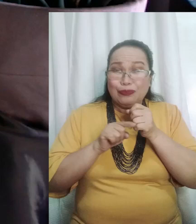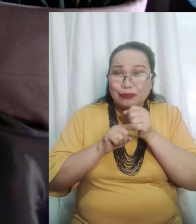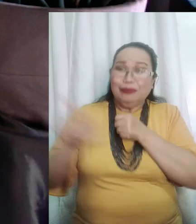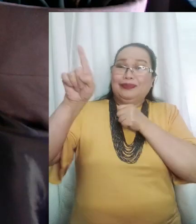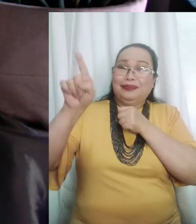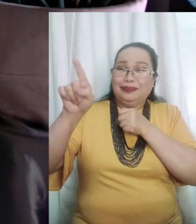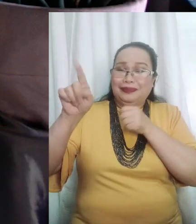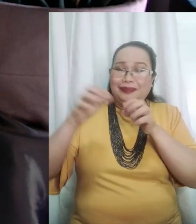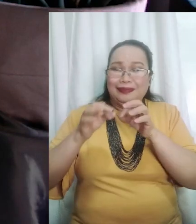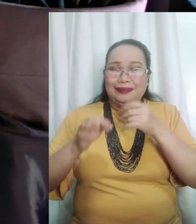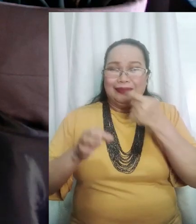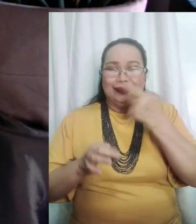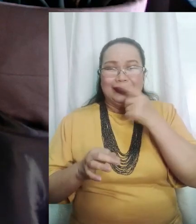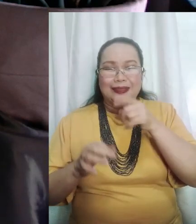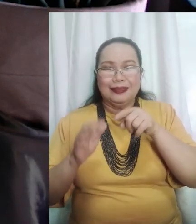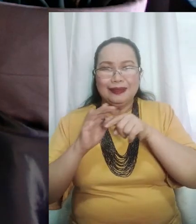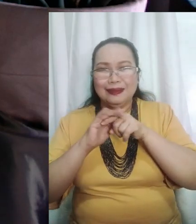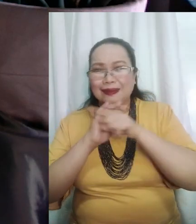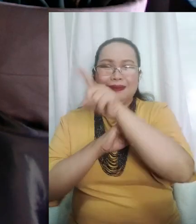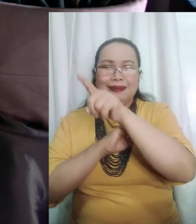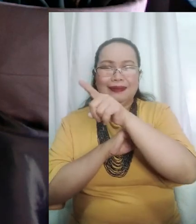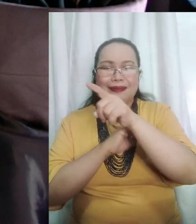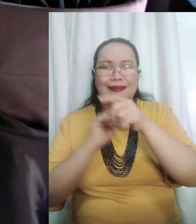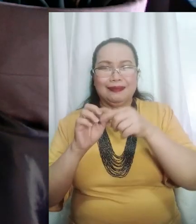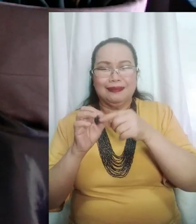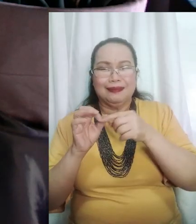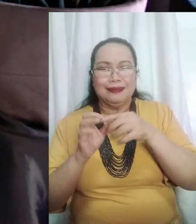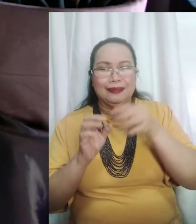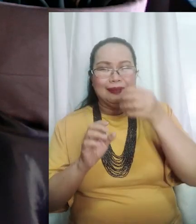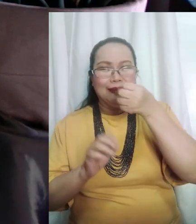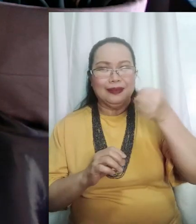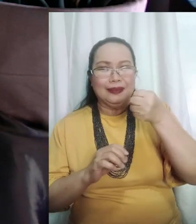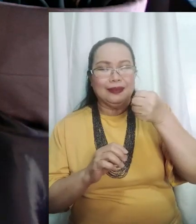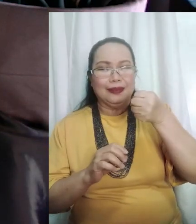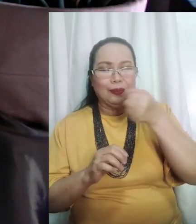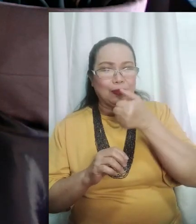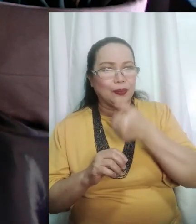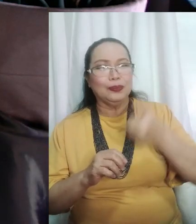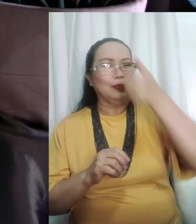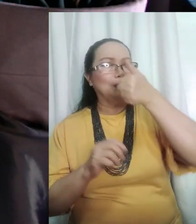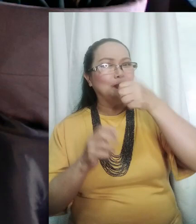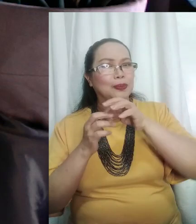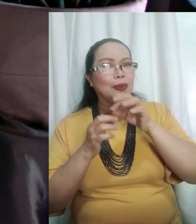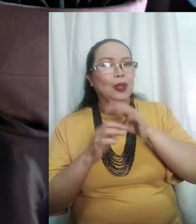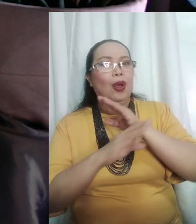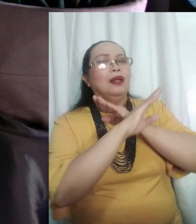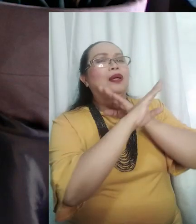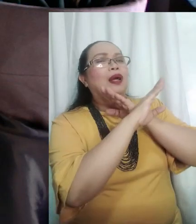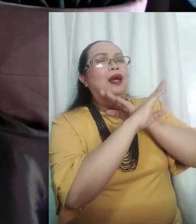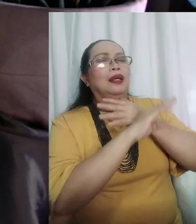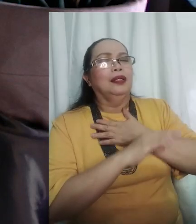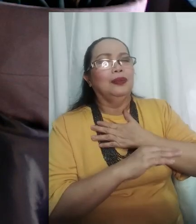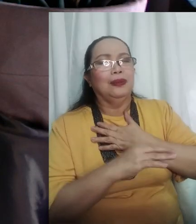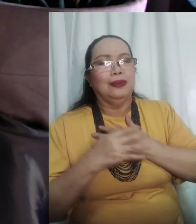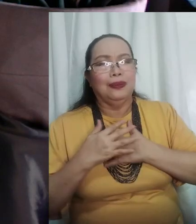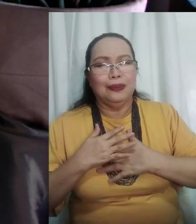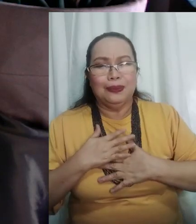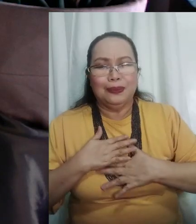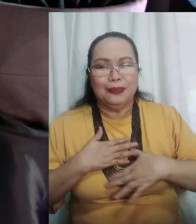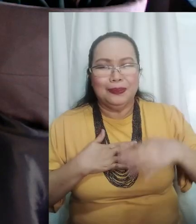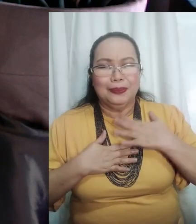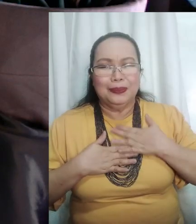the way it's described in original Hebrew is, you know, very quickly. He prevailed. Even, what a story. Joseph